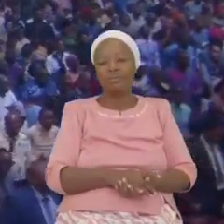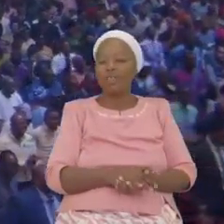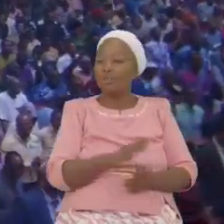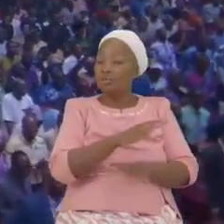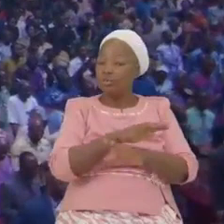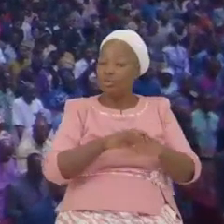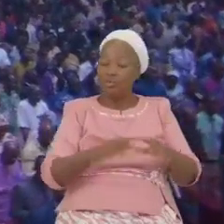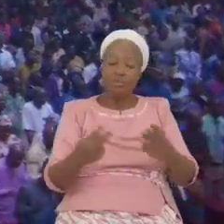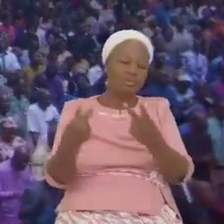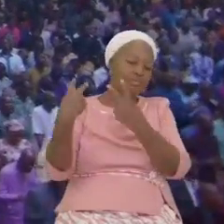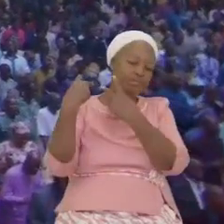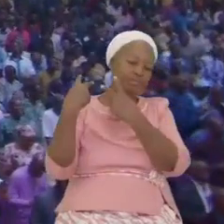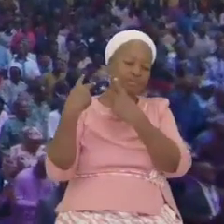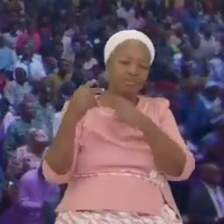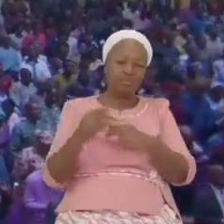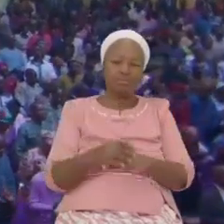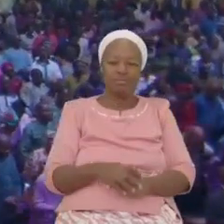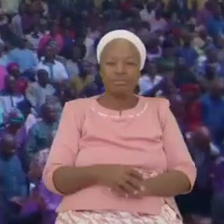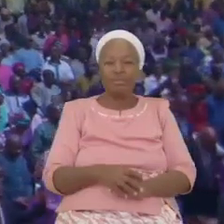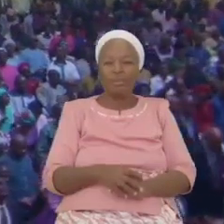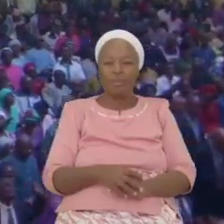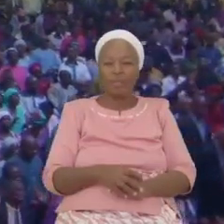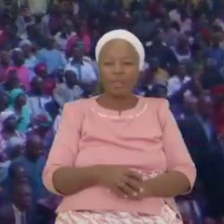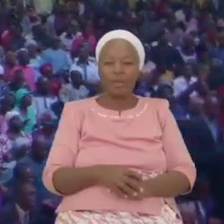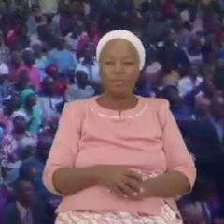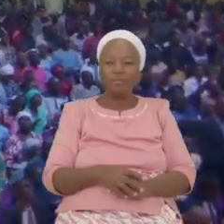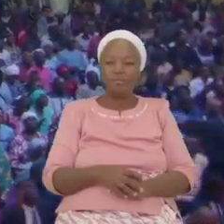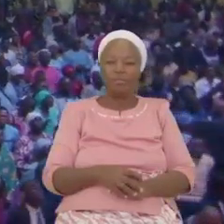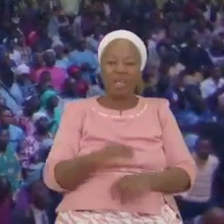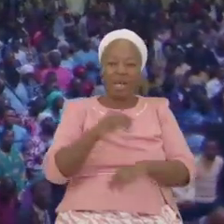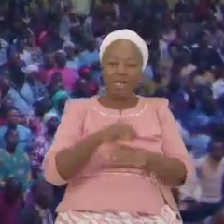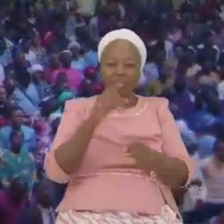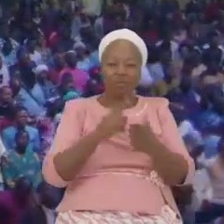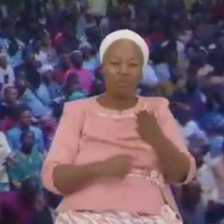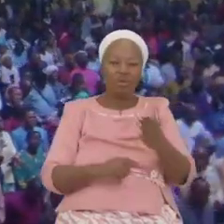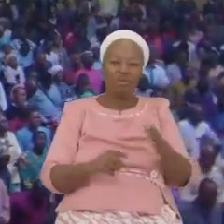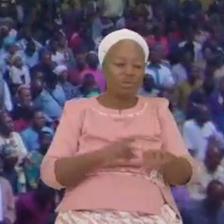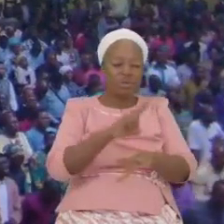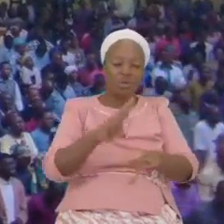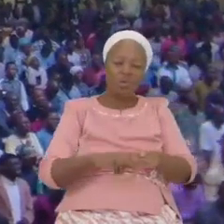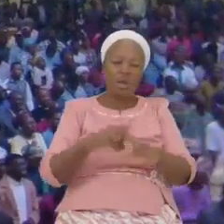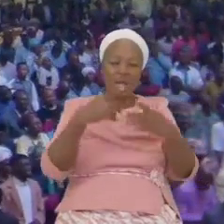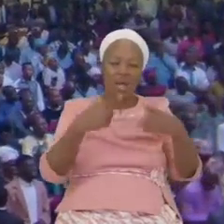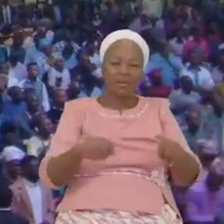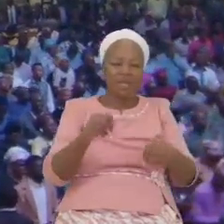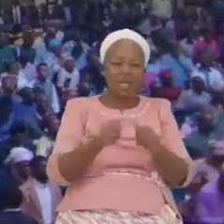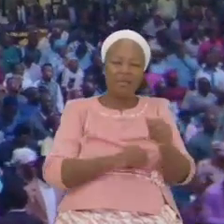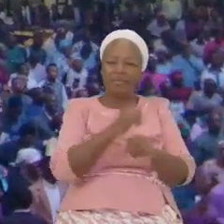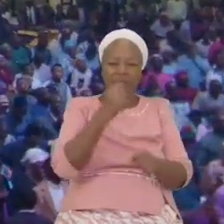Don't look back at what usually happens every year.